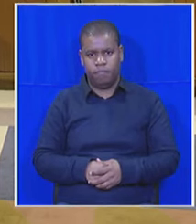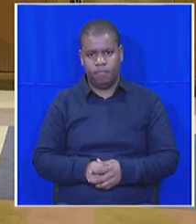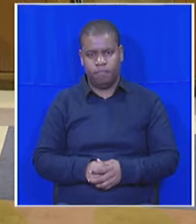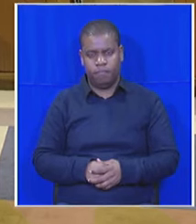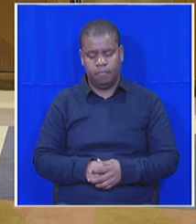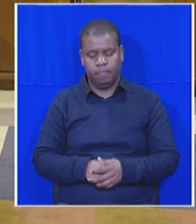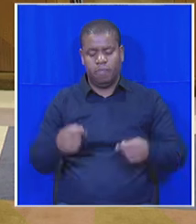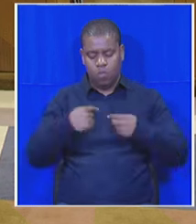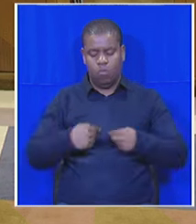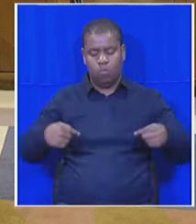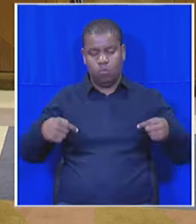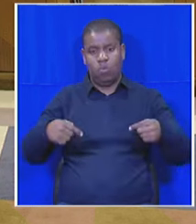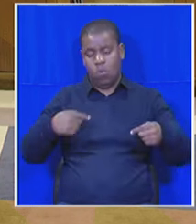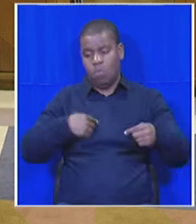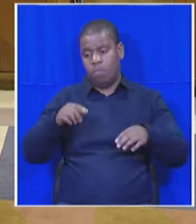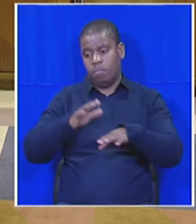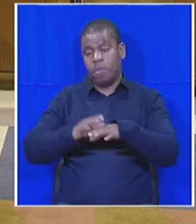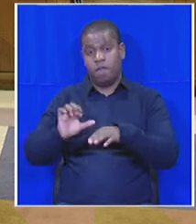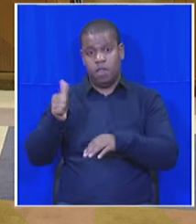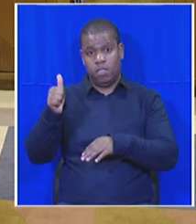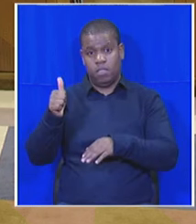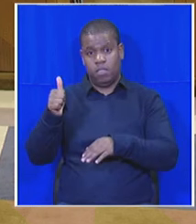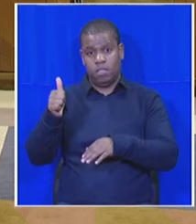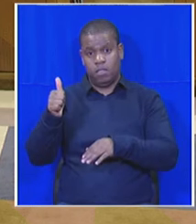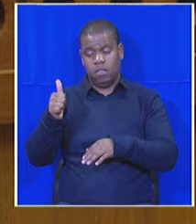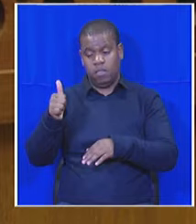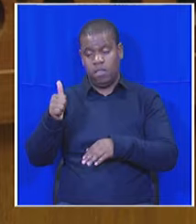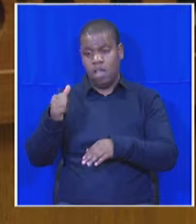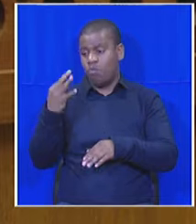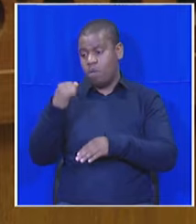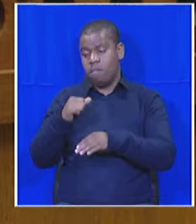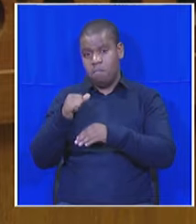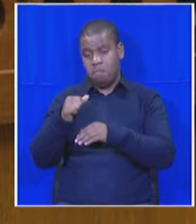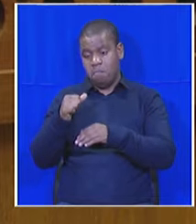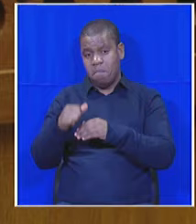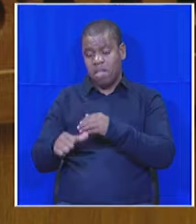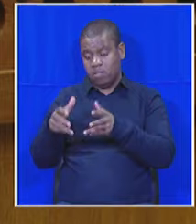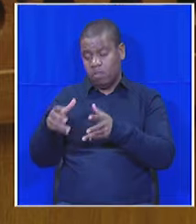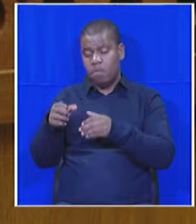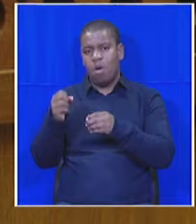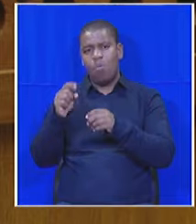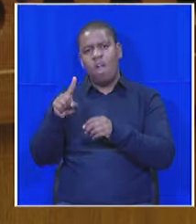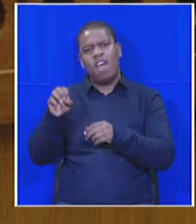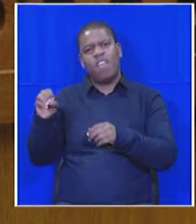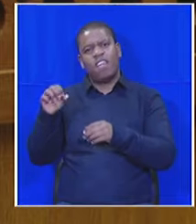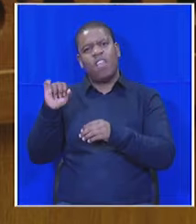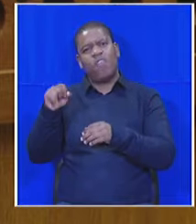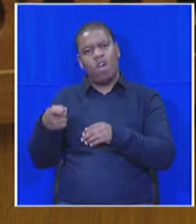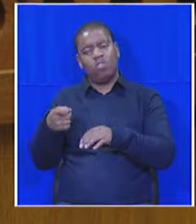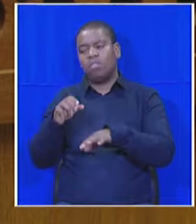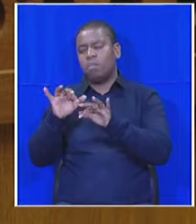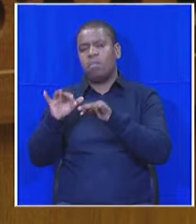We lost 10,000 mining jobs in the first quarter of this year. By some measures, that's another 100,000 South Africans who've lost a